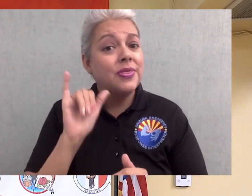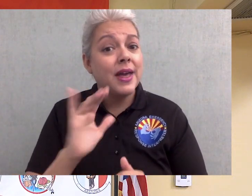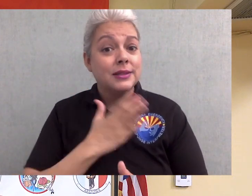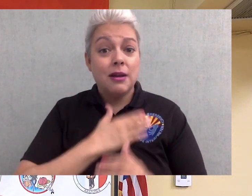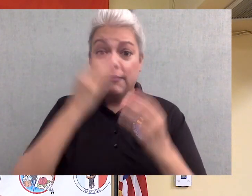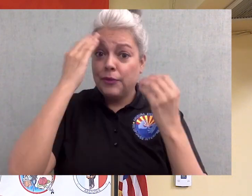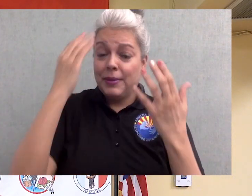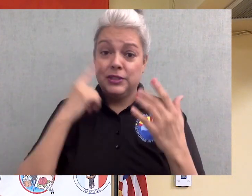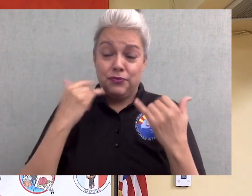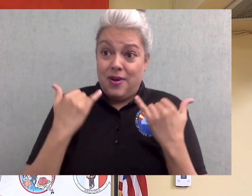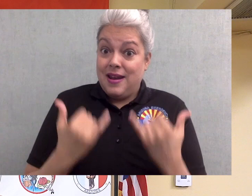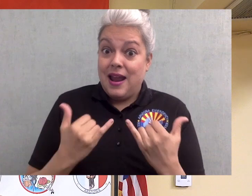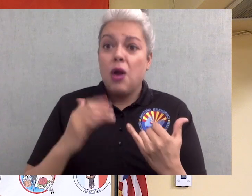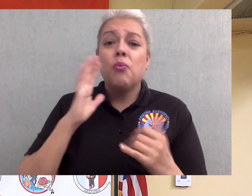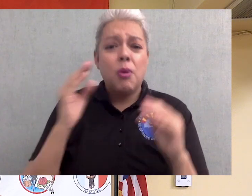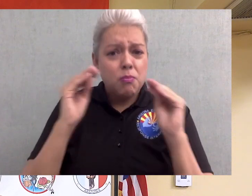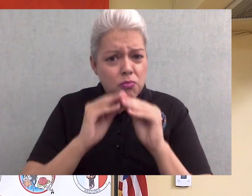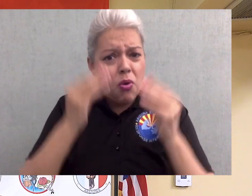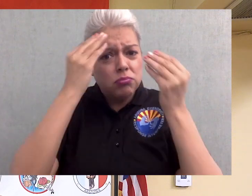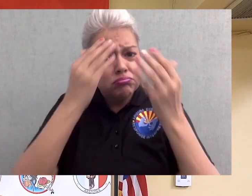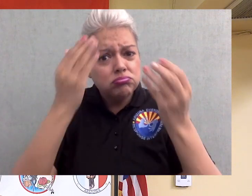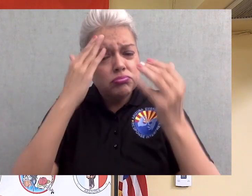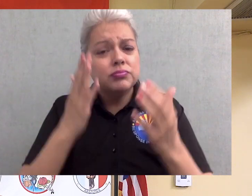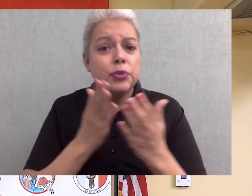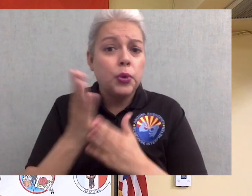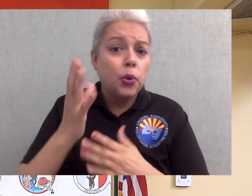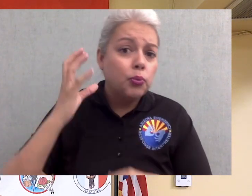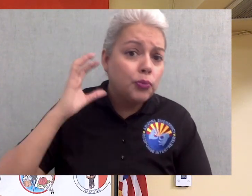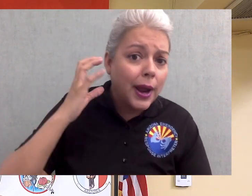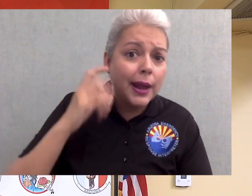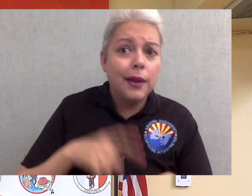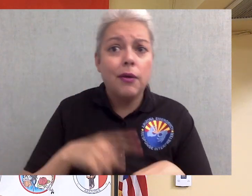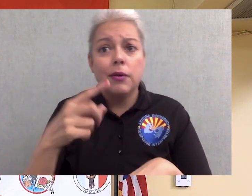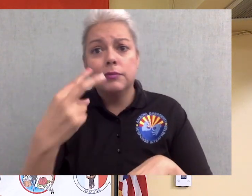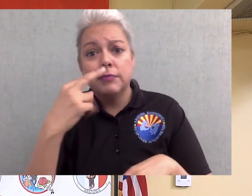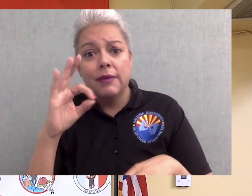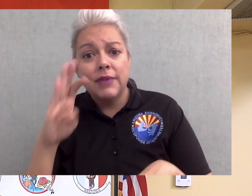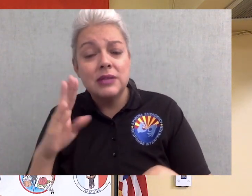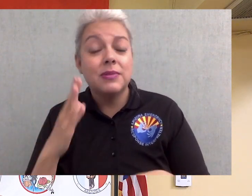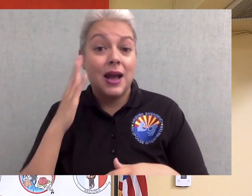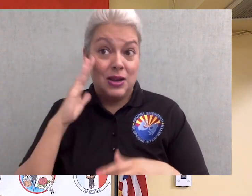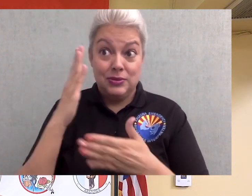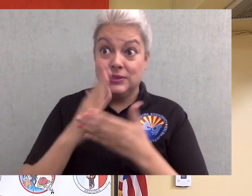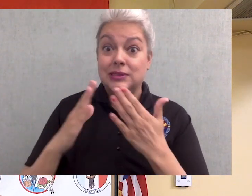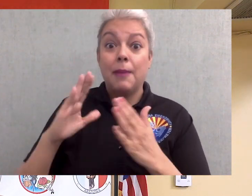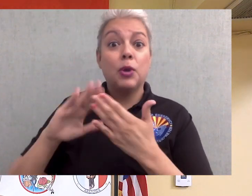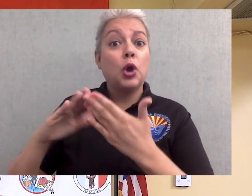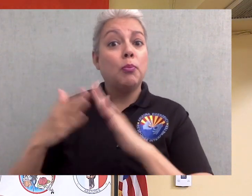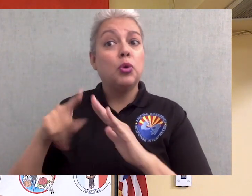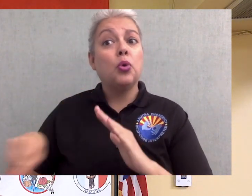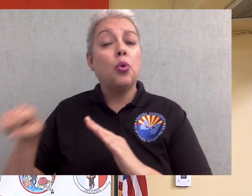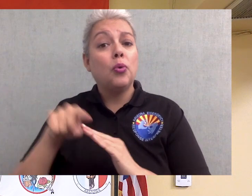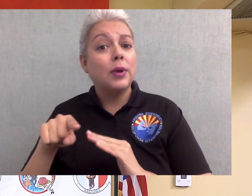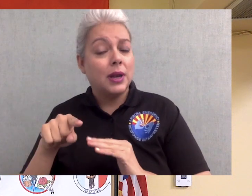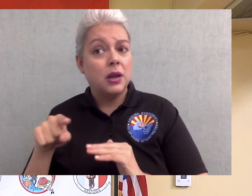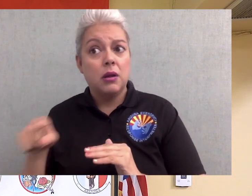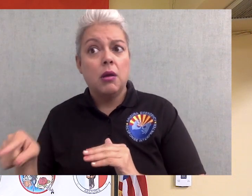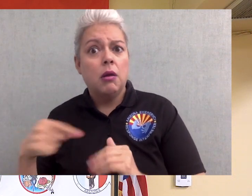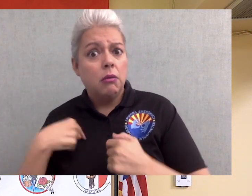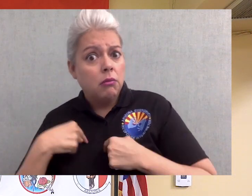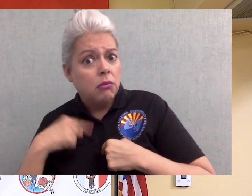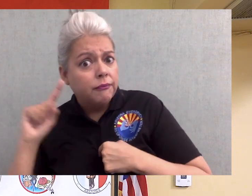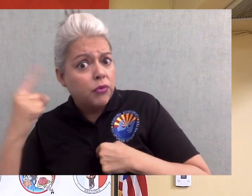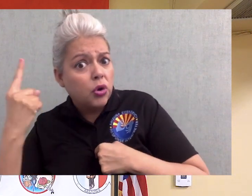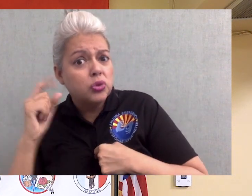and the radio. I know right now the biggest question I'm getting is from community members saying, well, am I going to get it first, or is it just, health